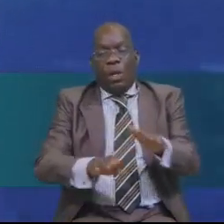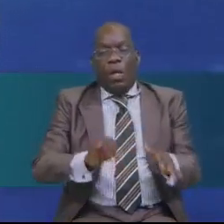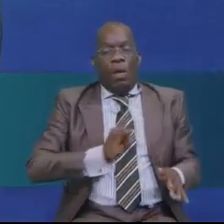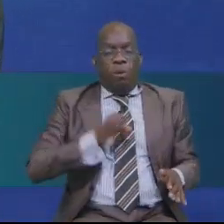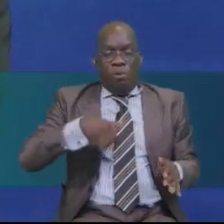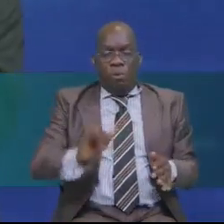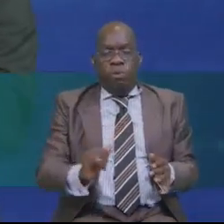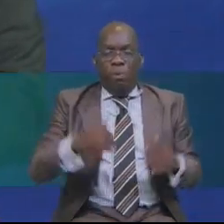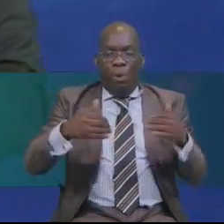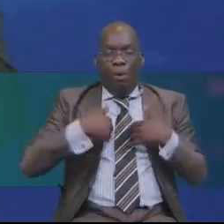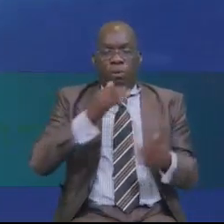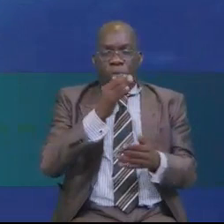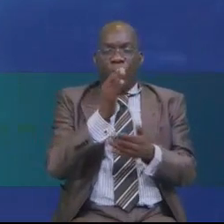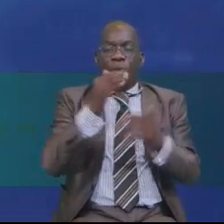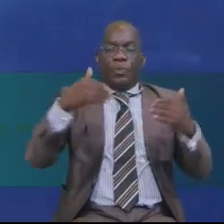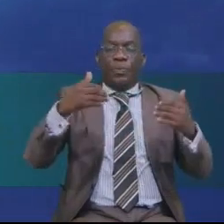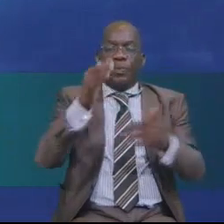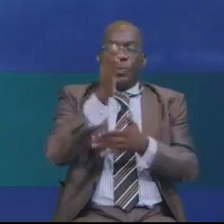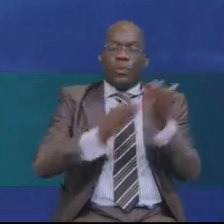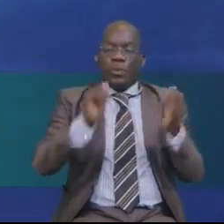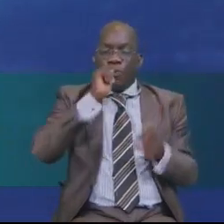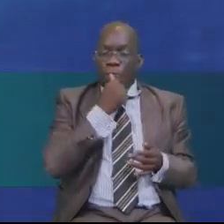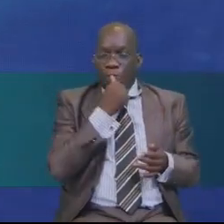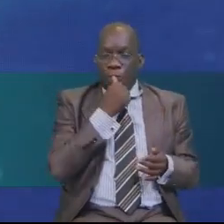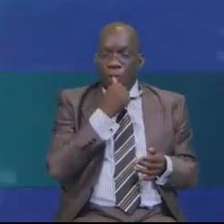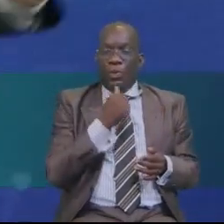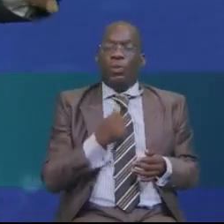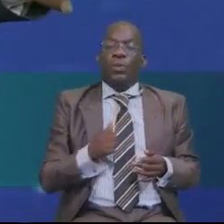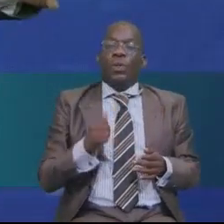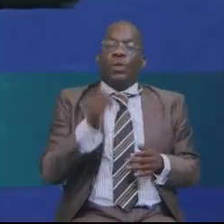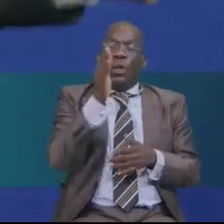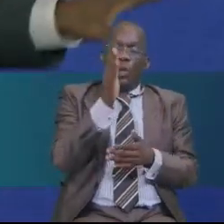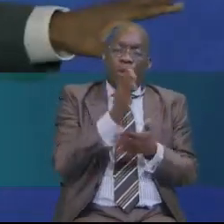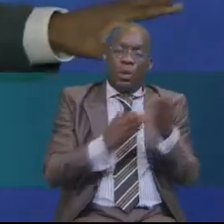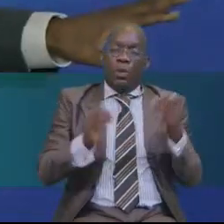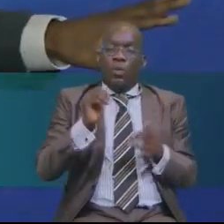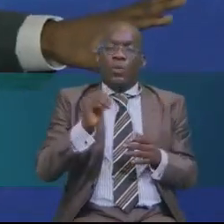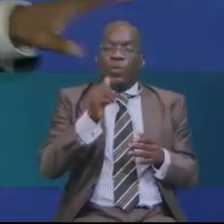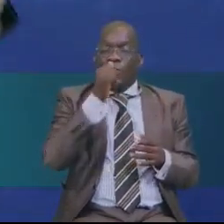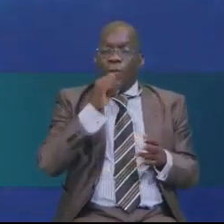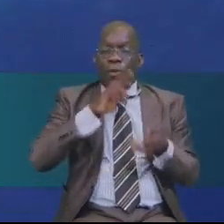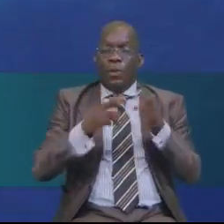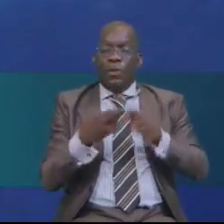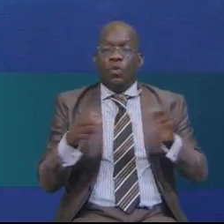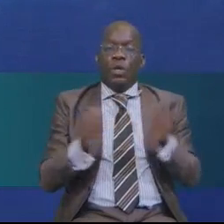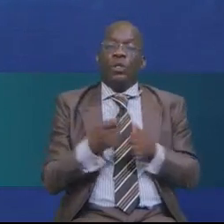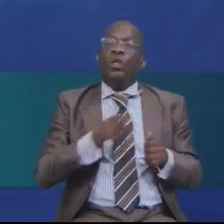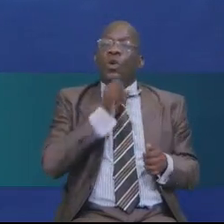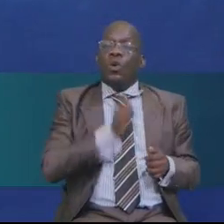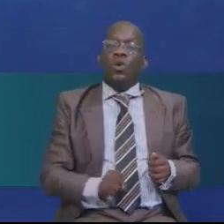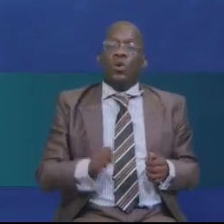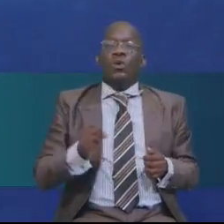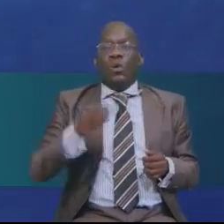secret relationship, illicit relationship with the old boyfriend and the